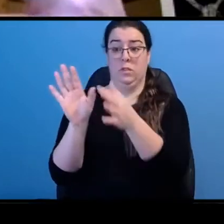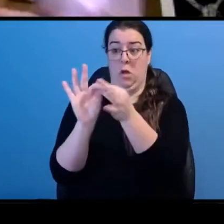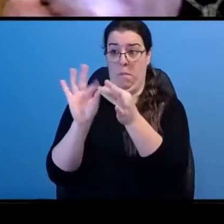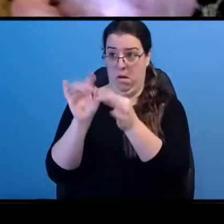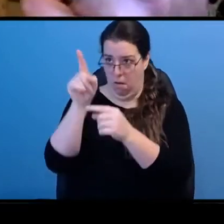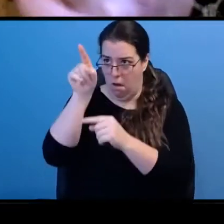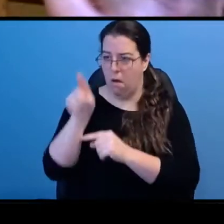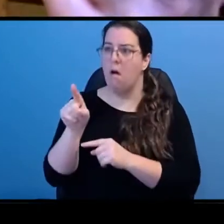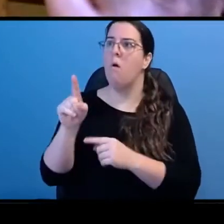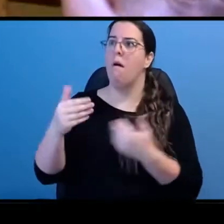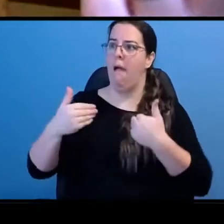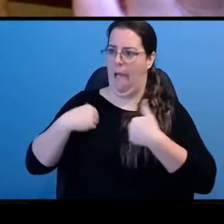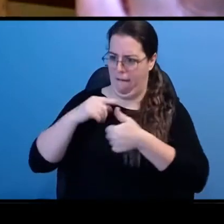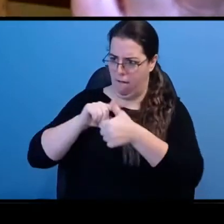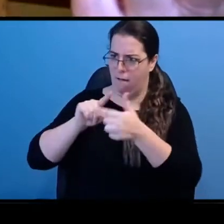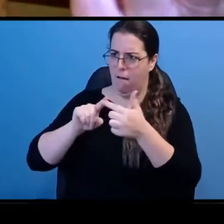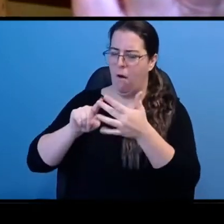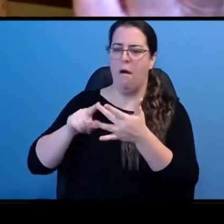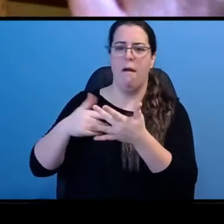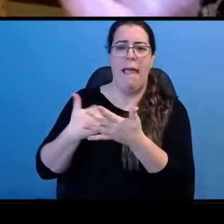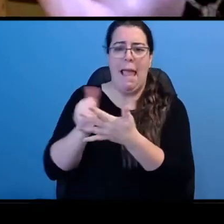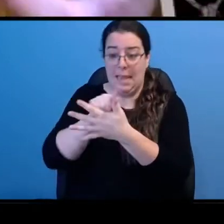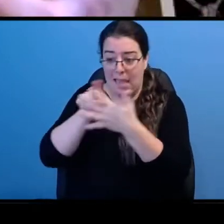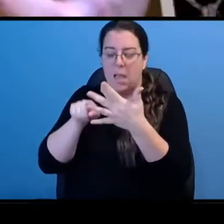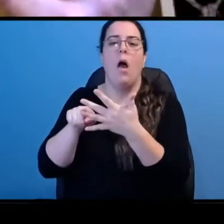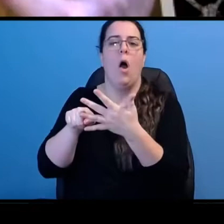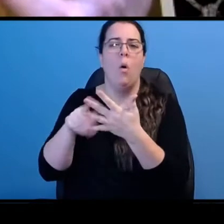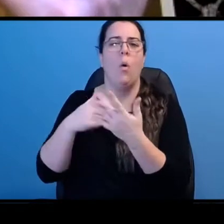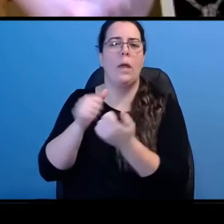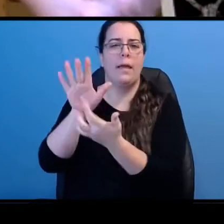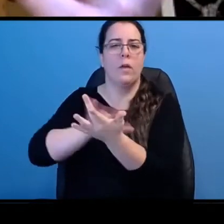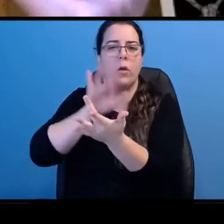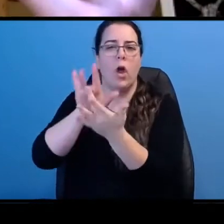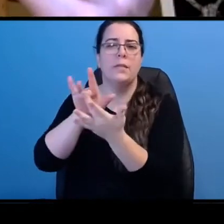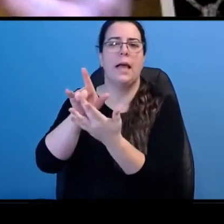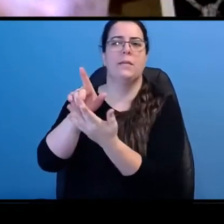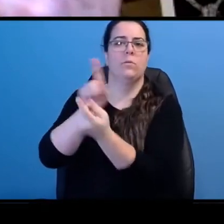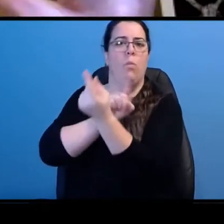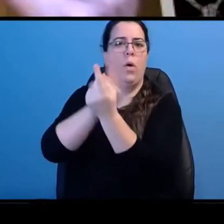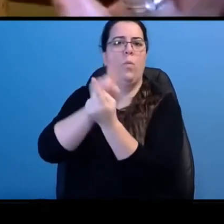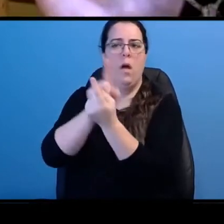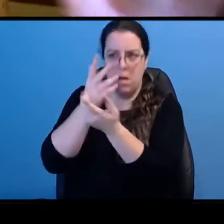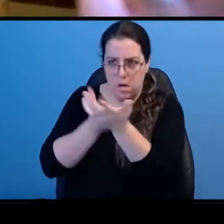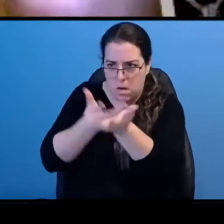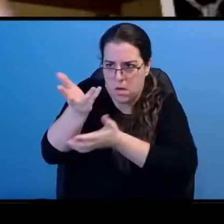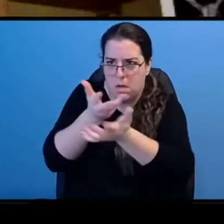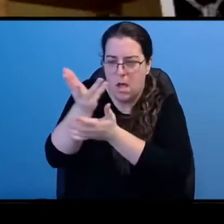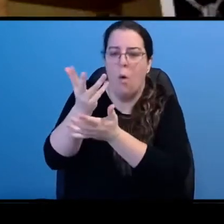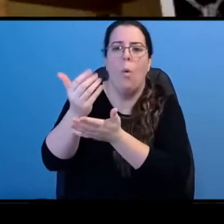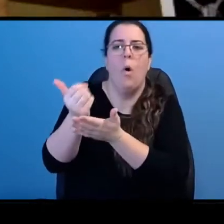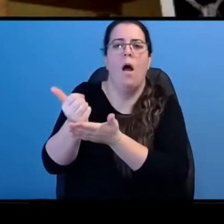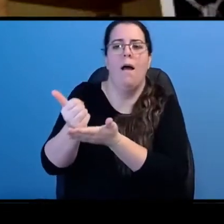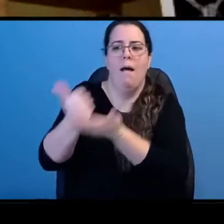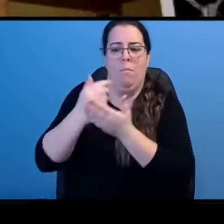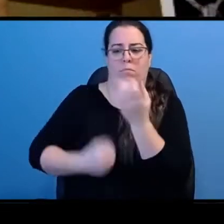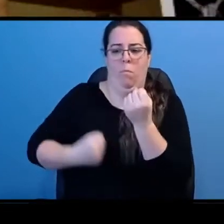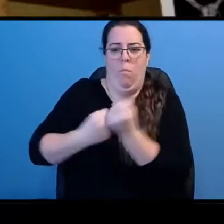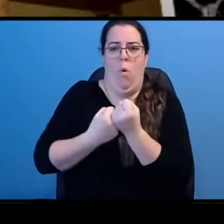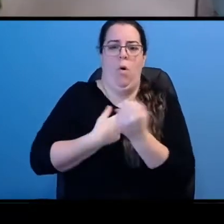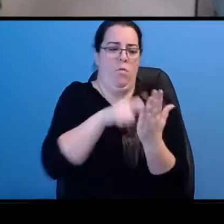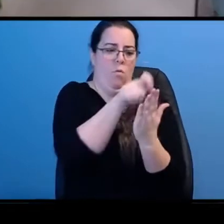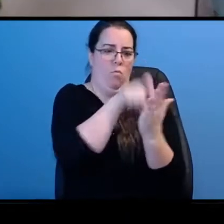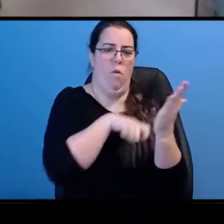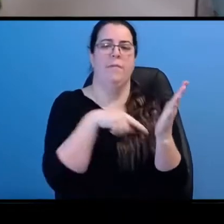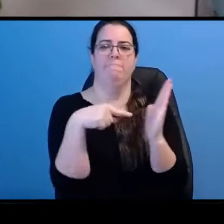fantastic opportunity to work one-on-one with somebody at the Canada Council who can really help you put together a winning grant proposal. Yes, and